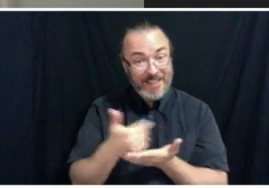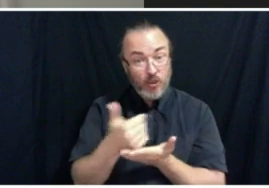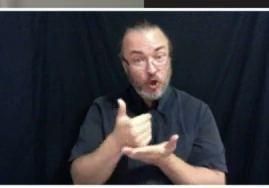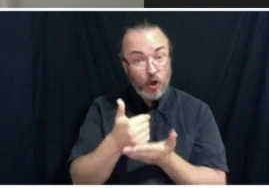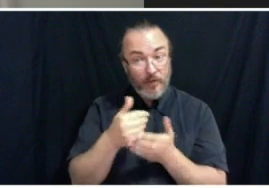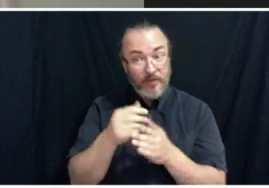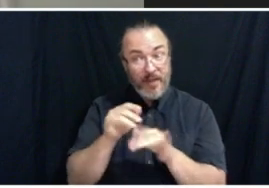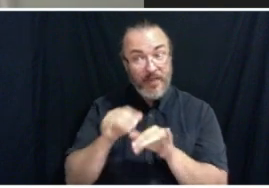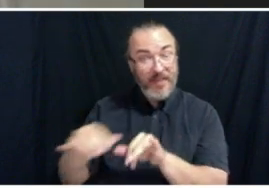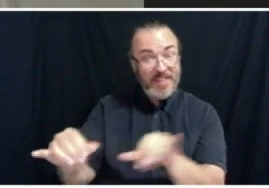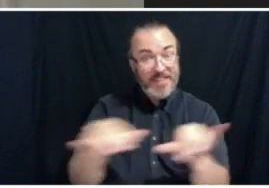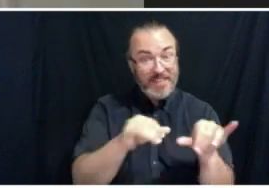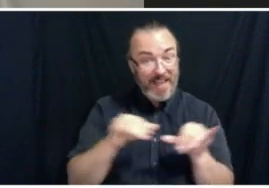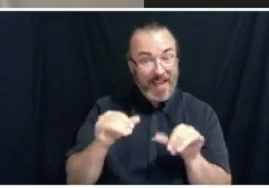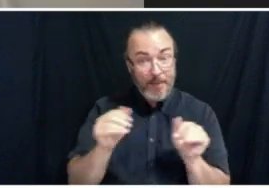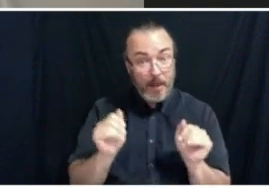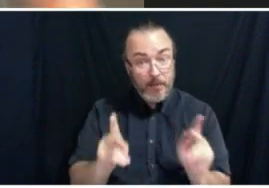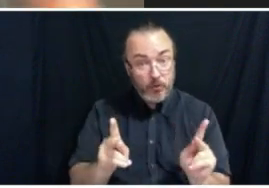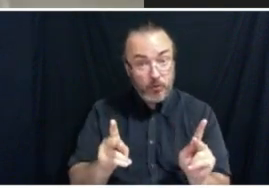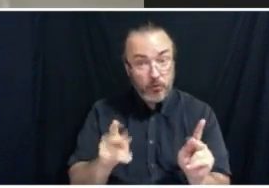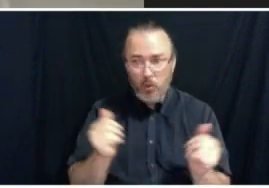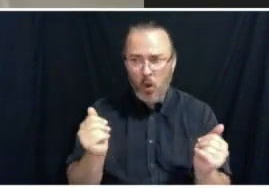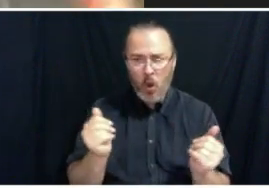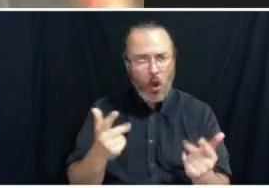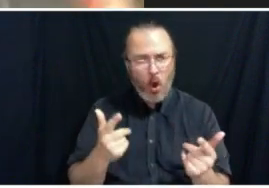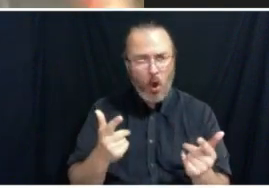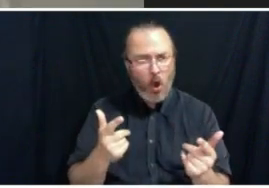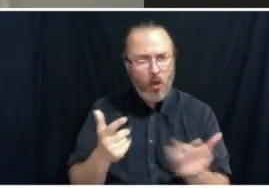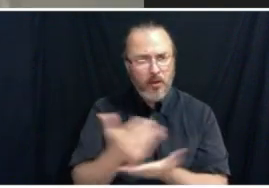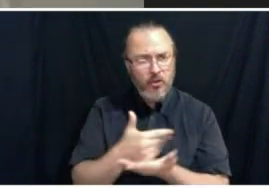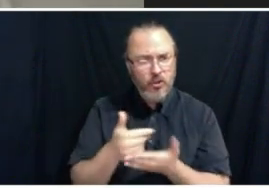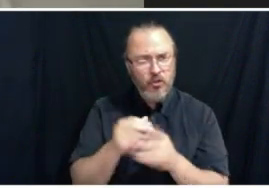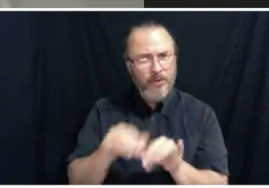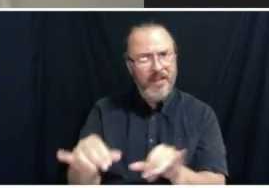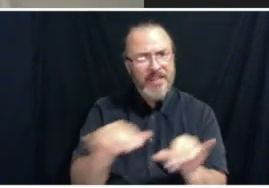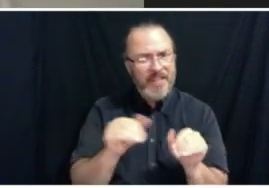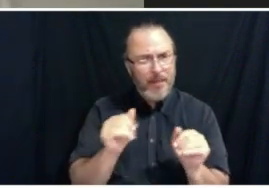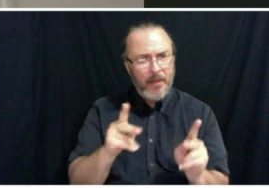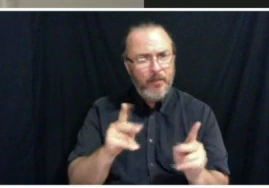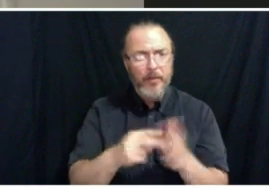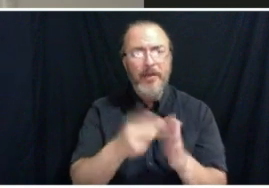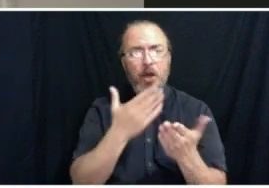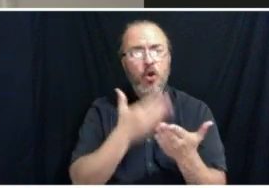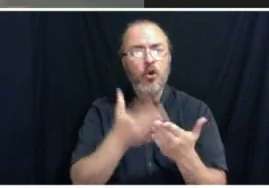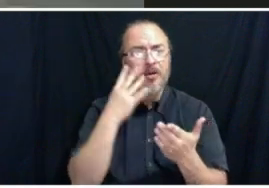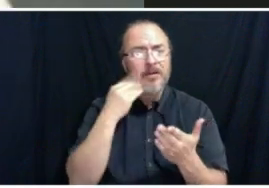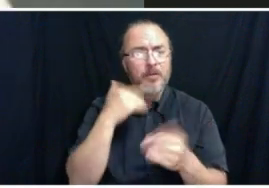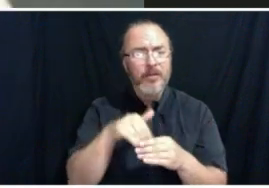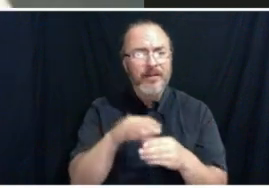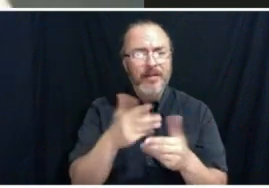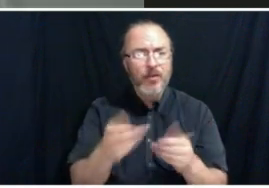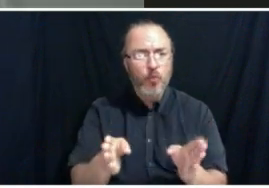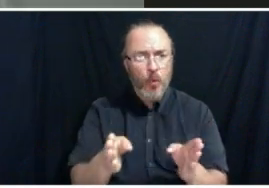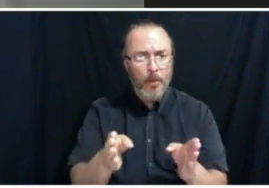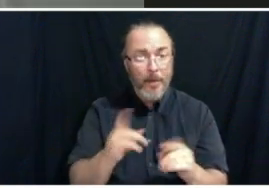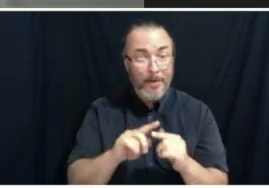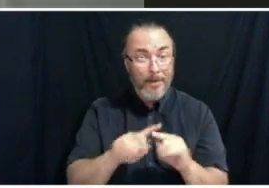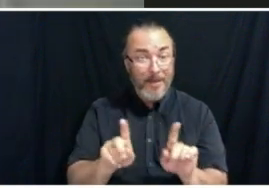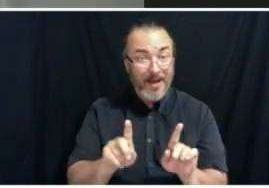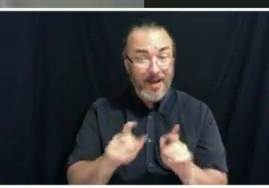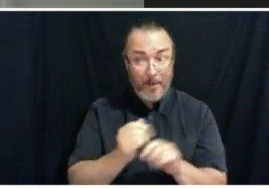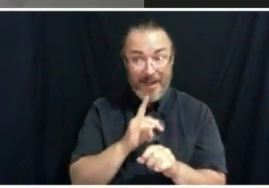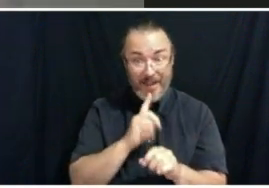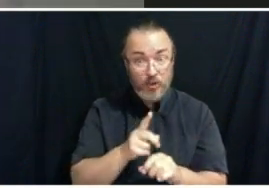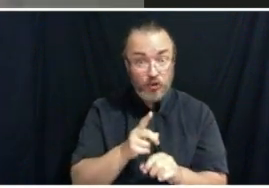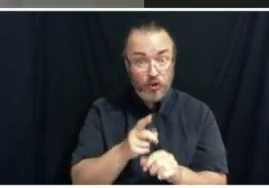opportunity, right? All children deserve the opportunity of a good experience in the classroom. But making sure that everyone has